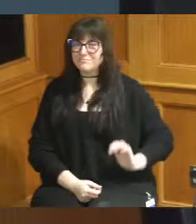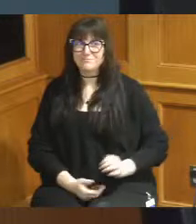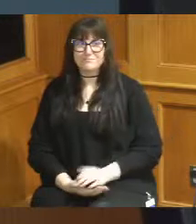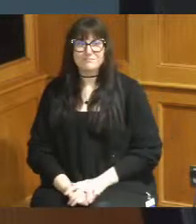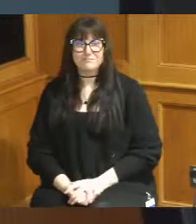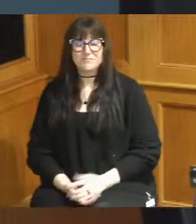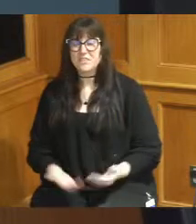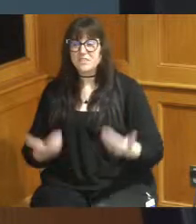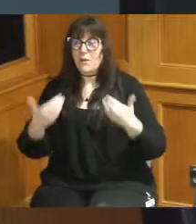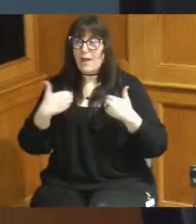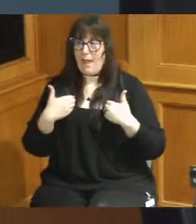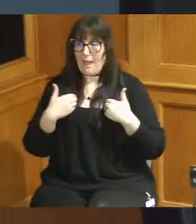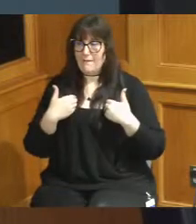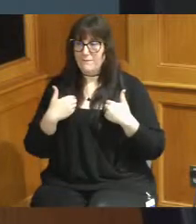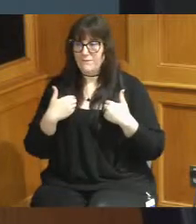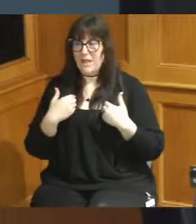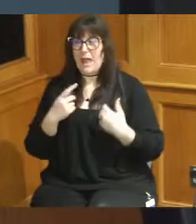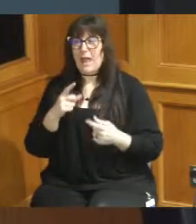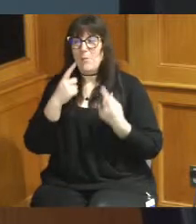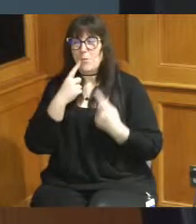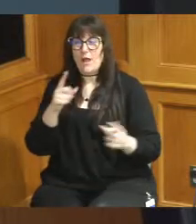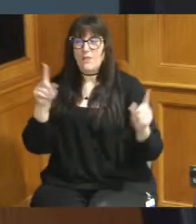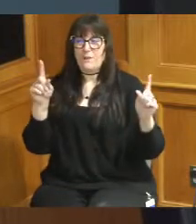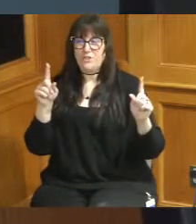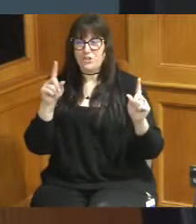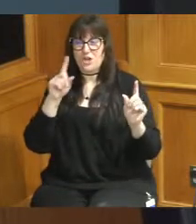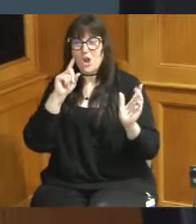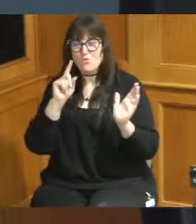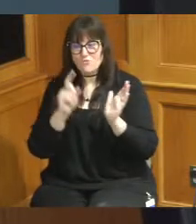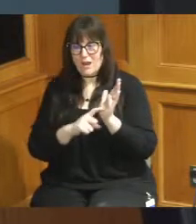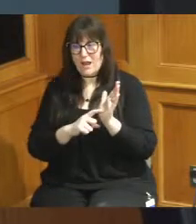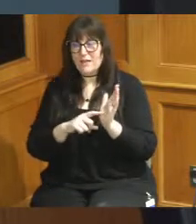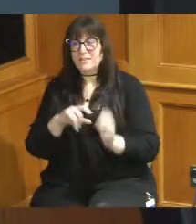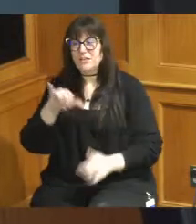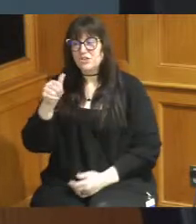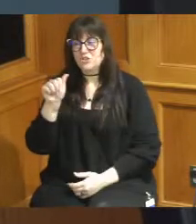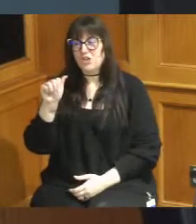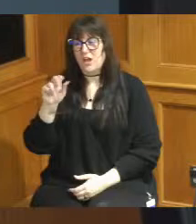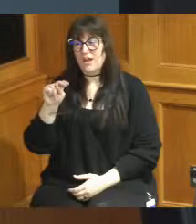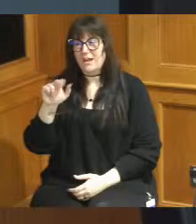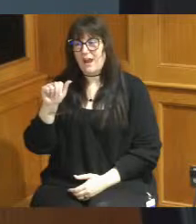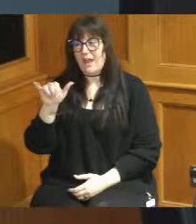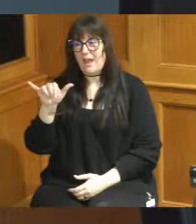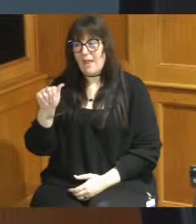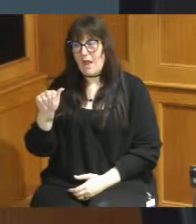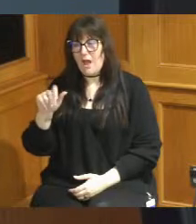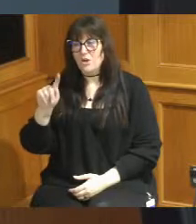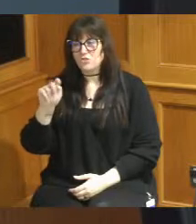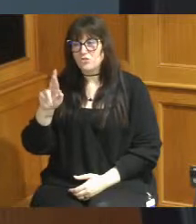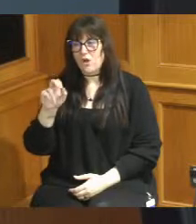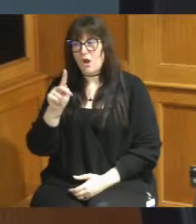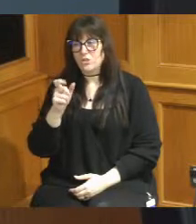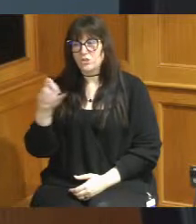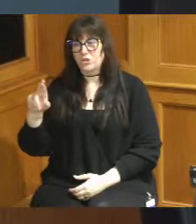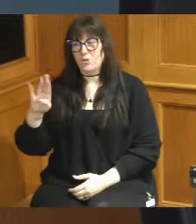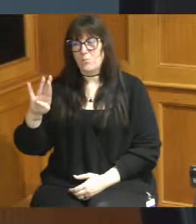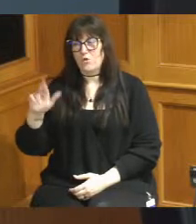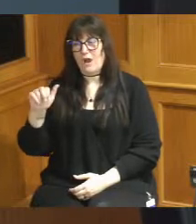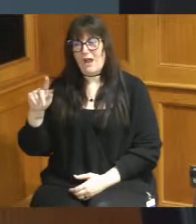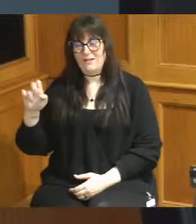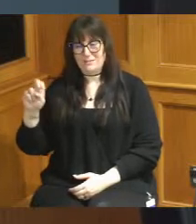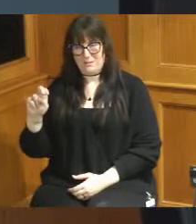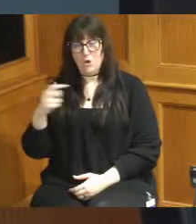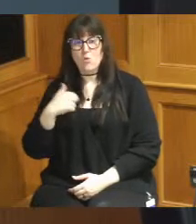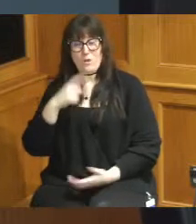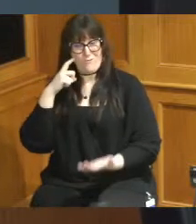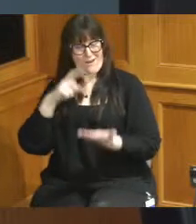So I have a proclamation in recognition of Judge Janea Trotter Bratton. Whereas the Hamilton County Commissioners recognize February as